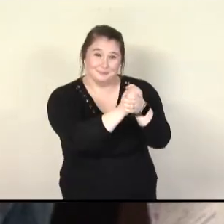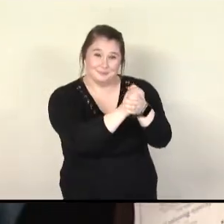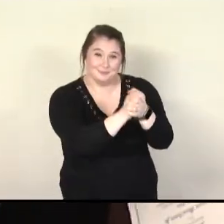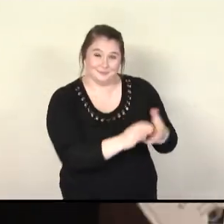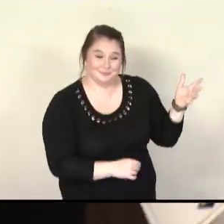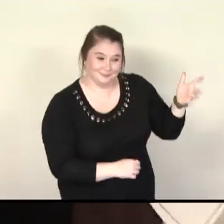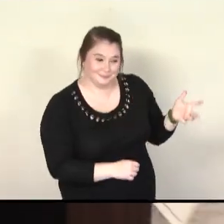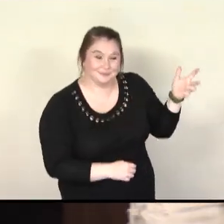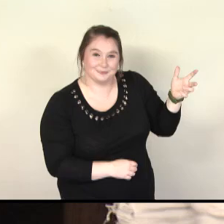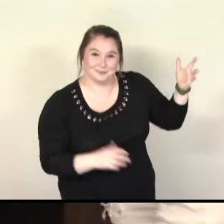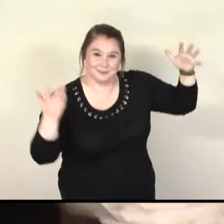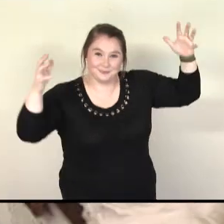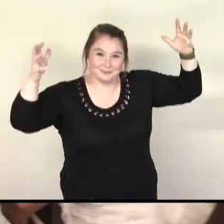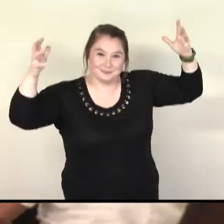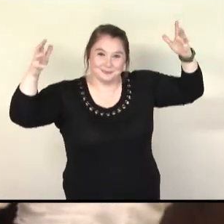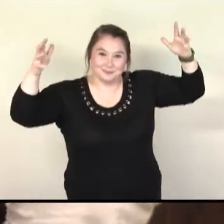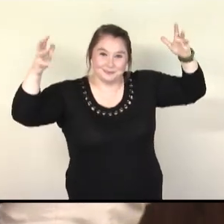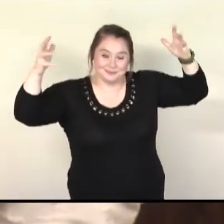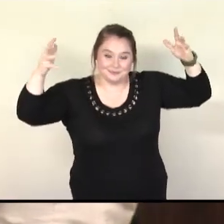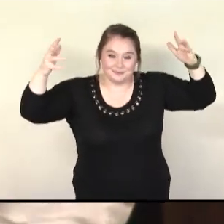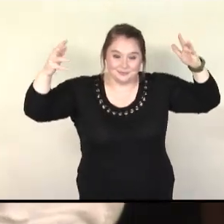Congratulations.